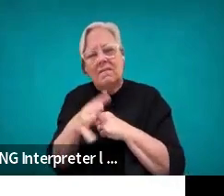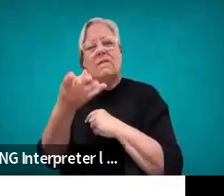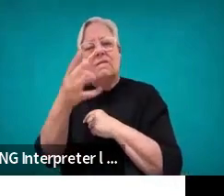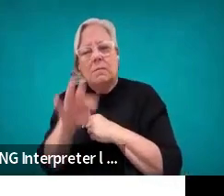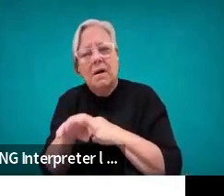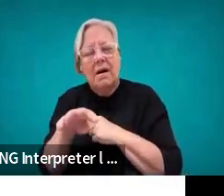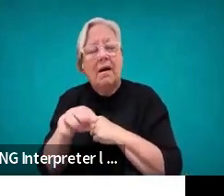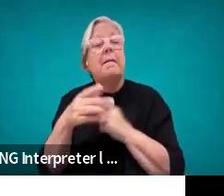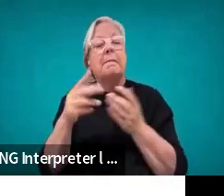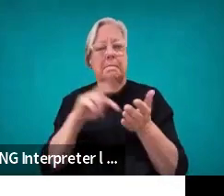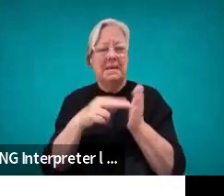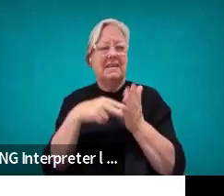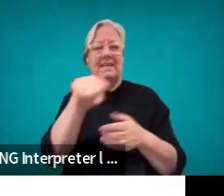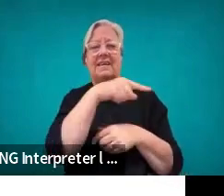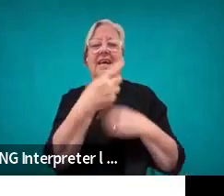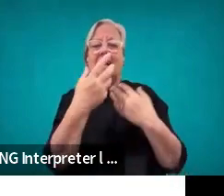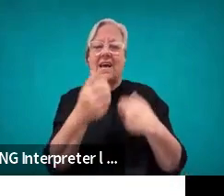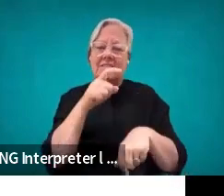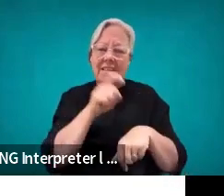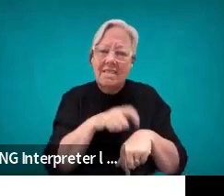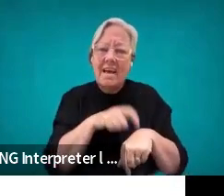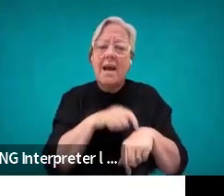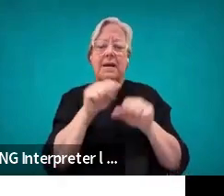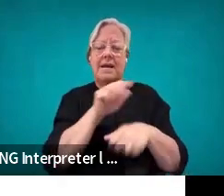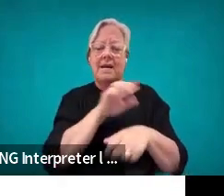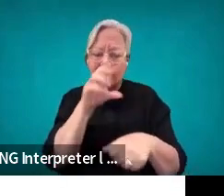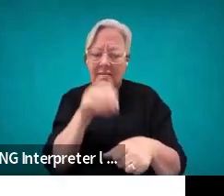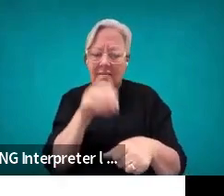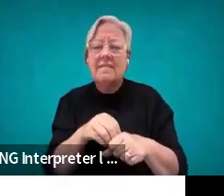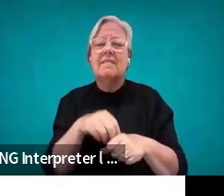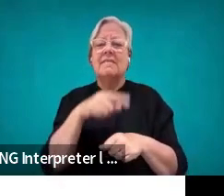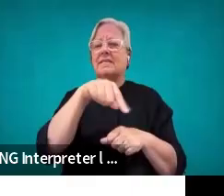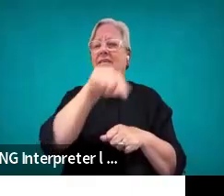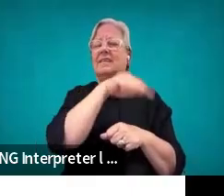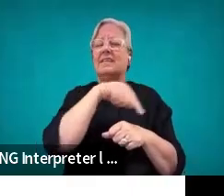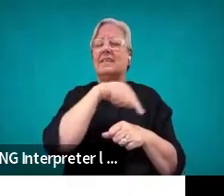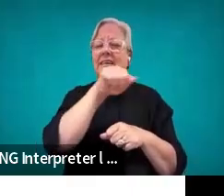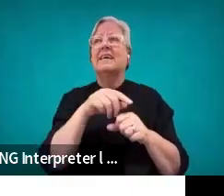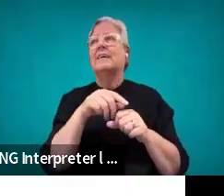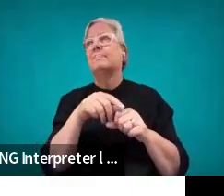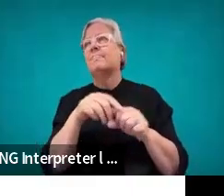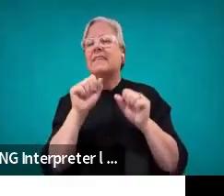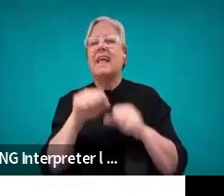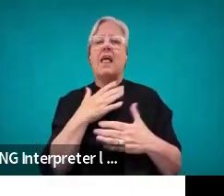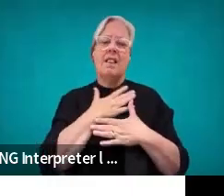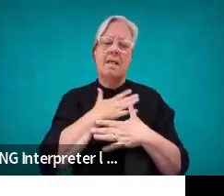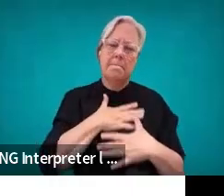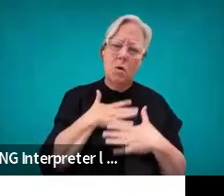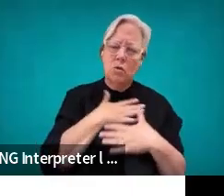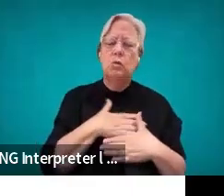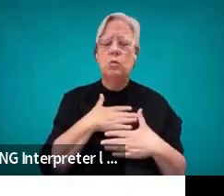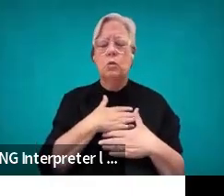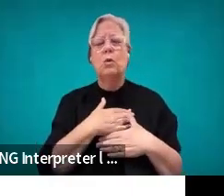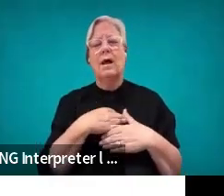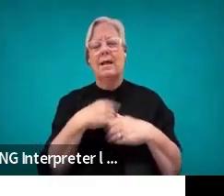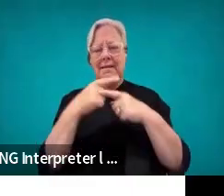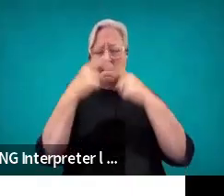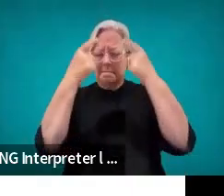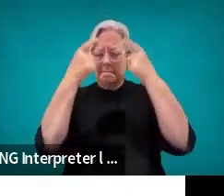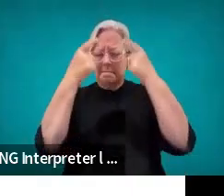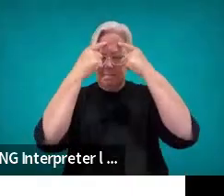prepare, people had the time to participate, and people had the time to like emotionally and mentally prepare for it when